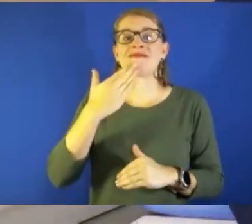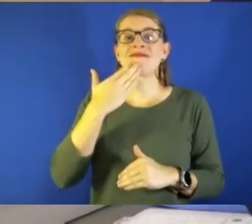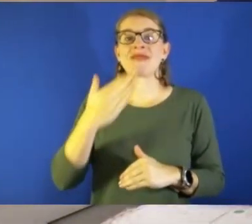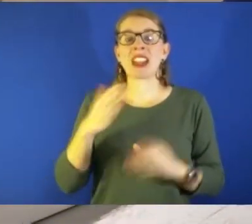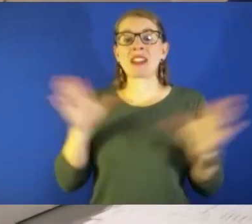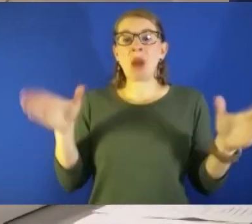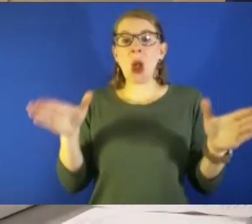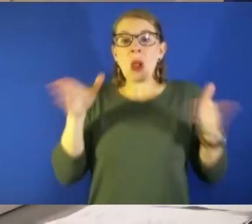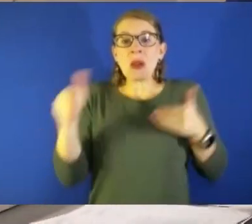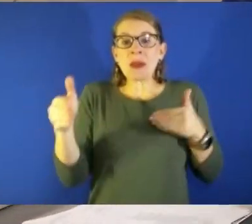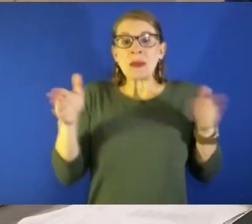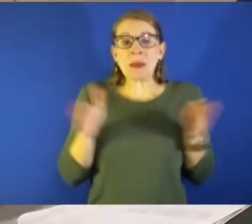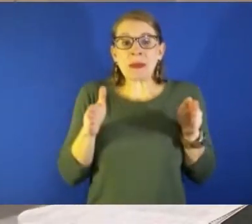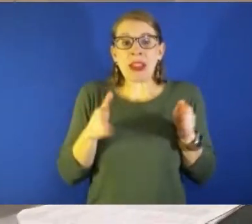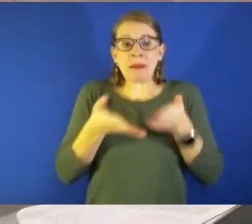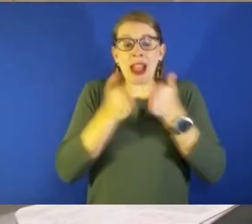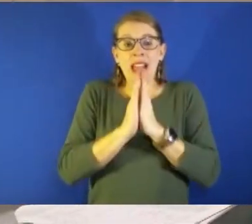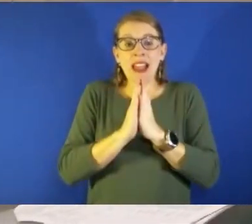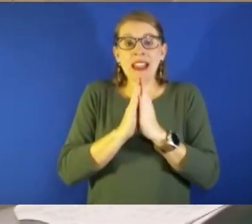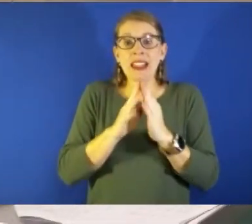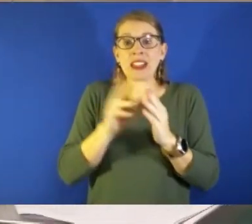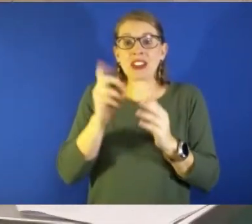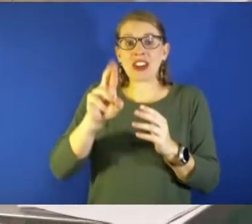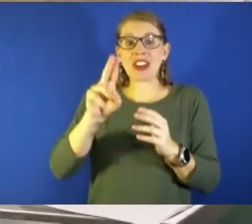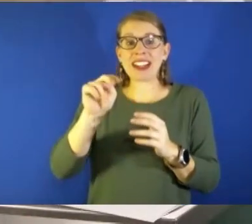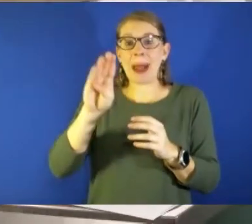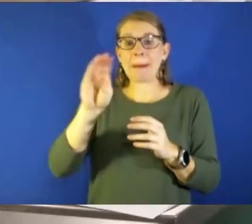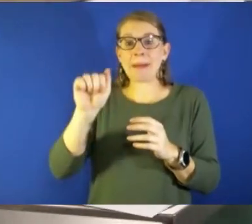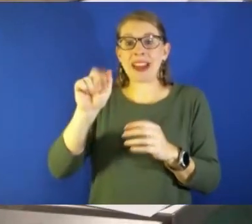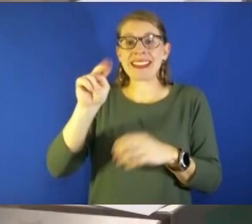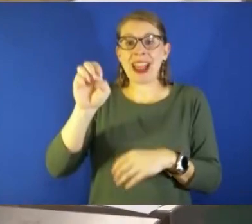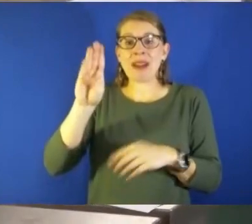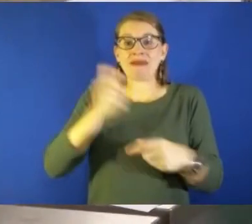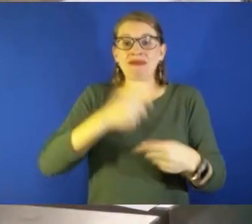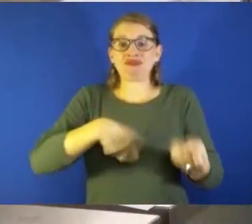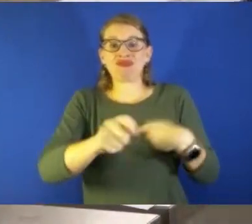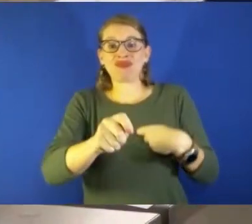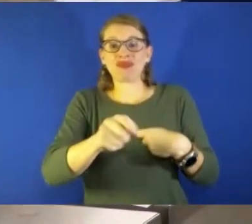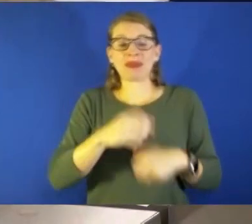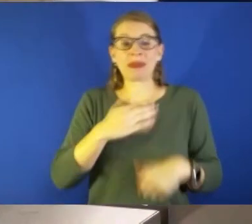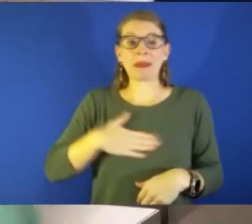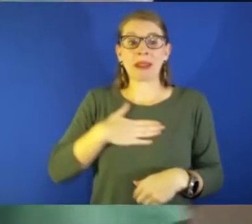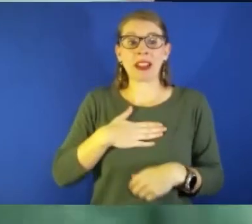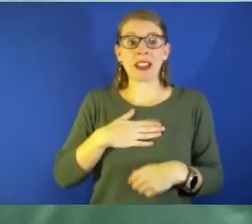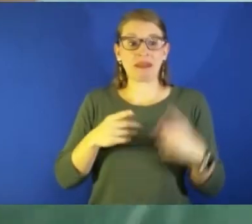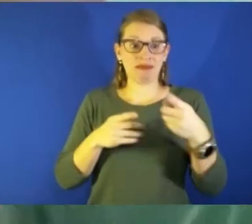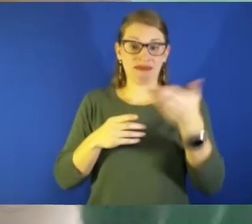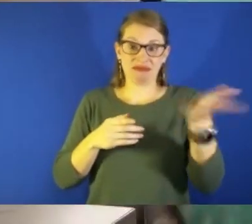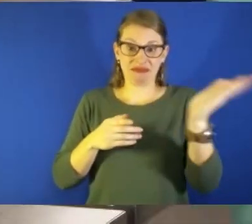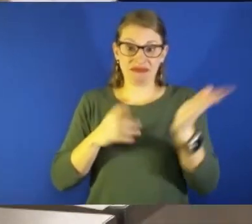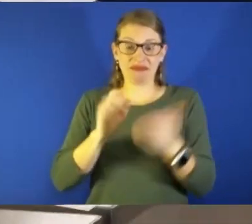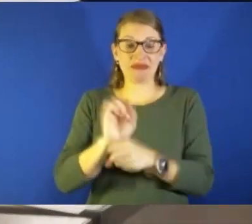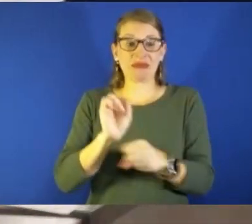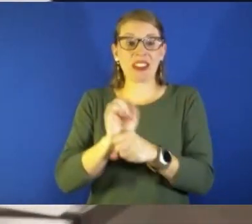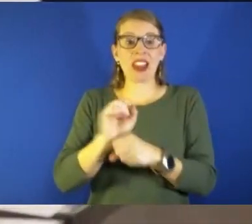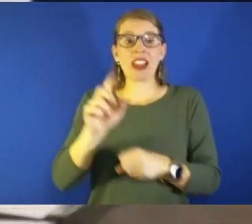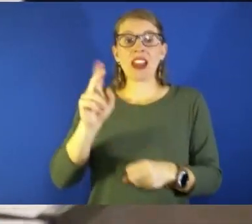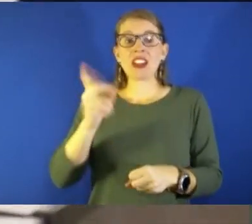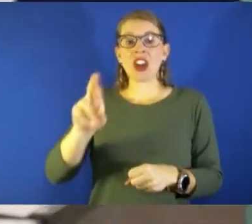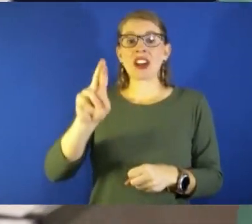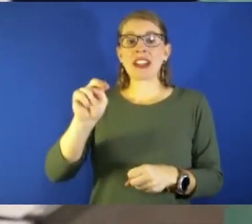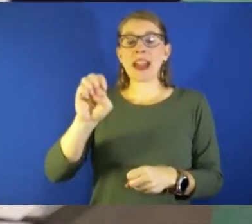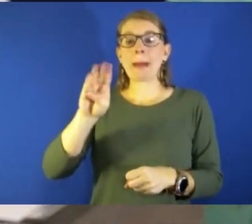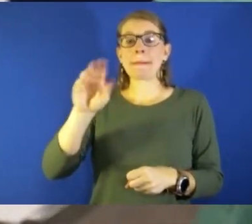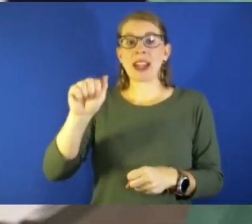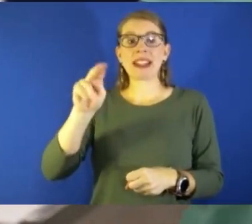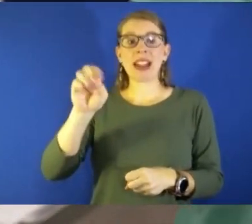going to ask you and Dr. Nebaneba to trade places, and we'll let you get back to what you're doing. Dr. Nebaneba joins me now. He's